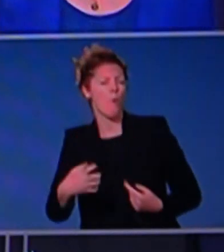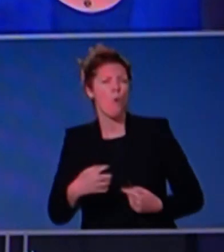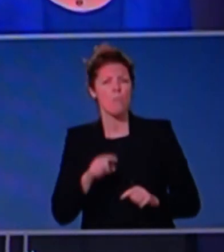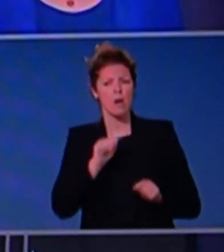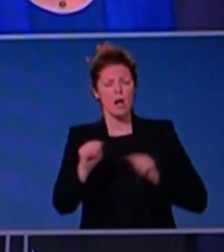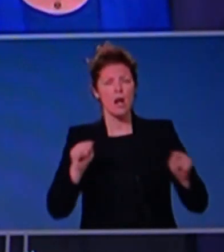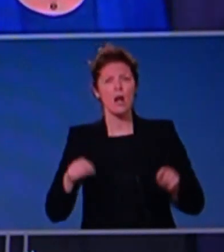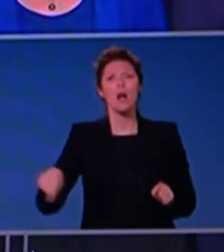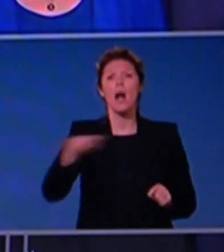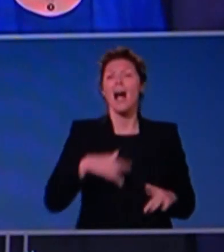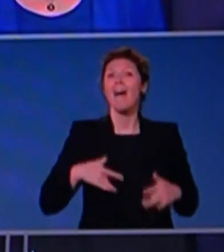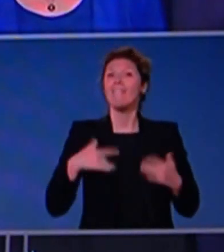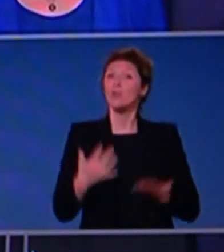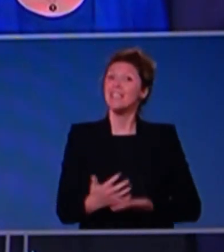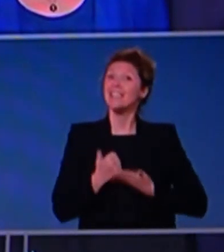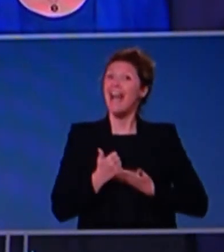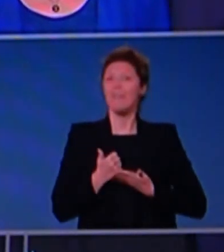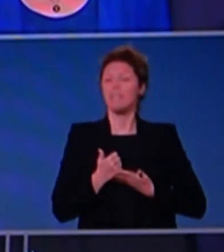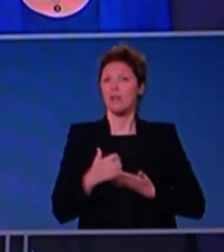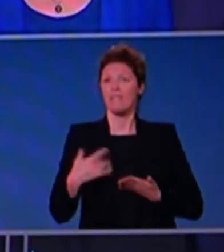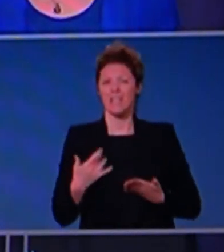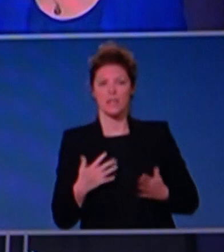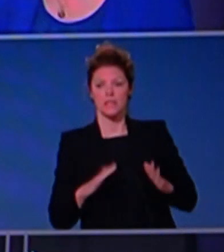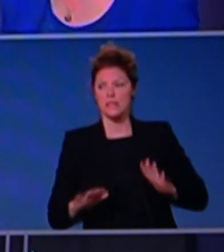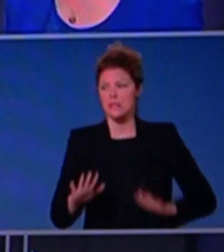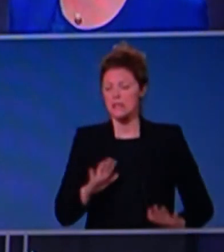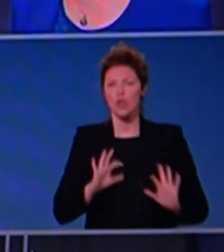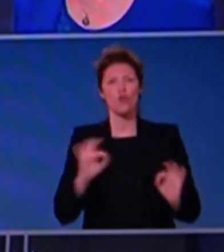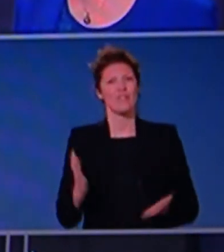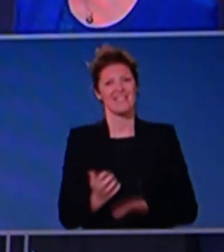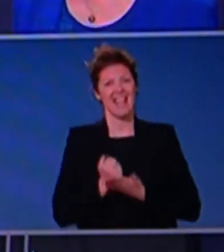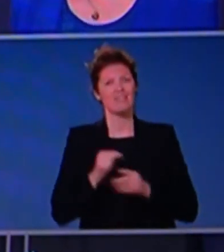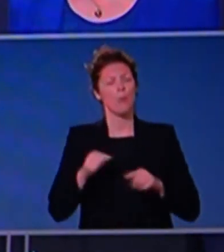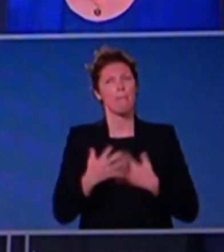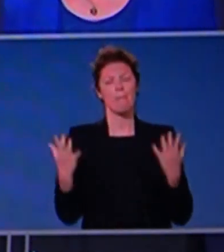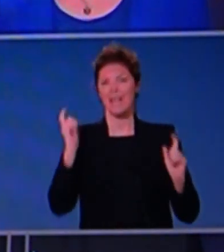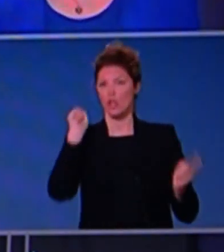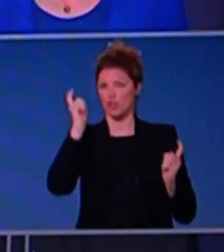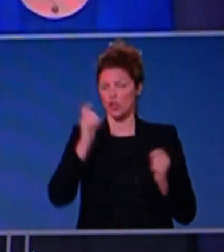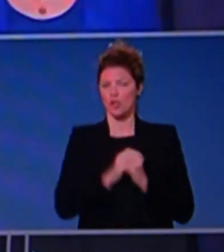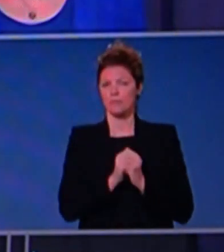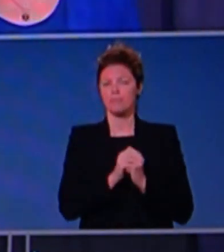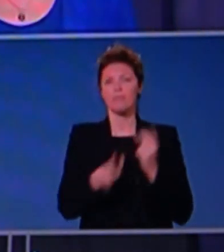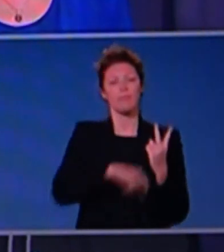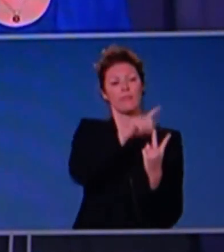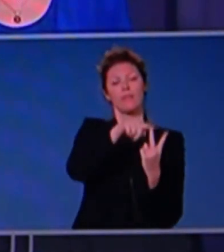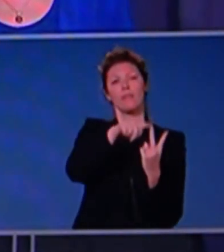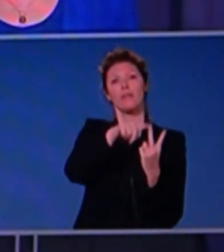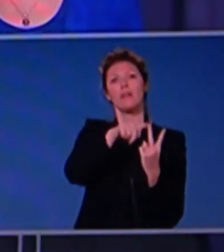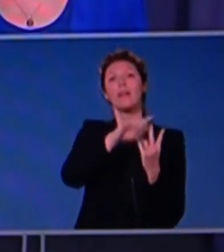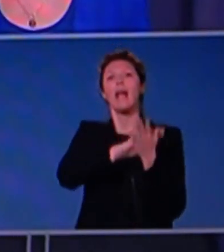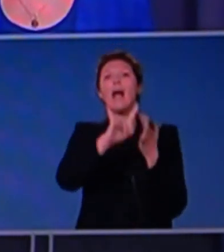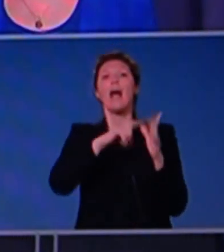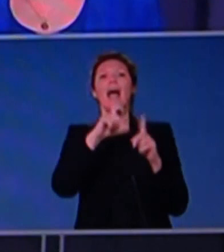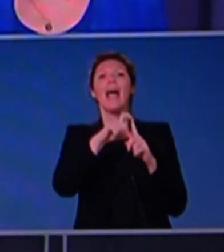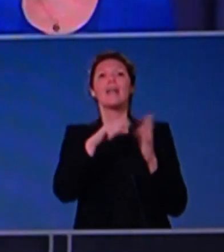perhaps not feeling as safe as they once did. So I think that is a concern. We look at our Head to Health. Now, Head to Health was one of the initiatives that we